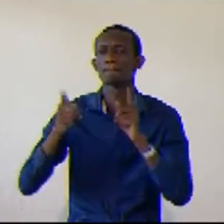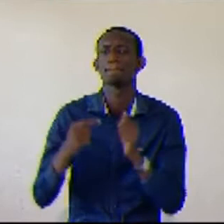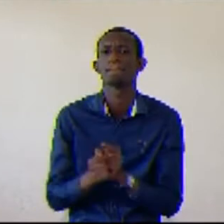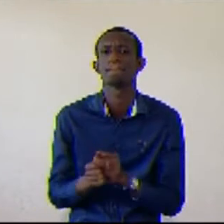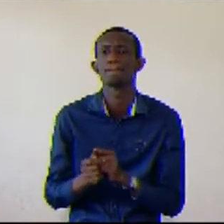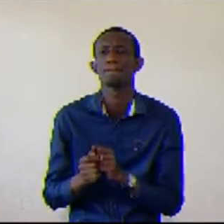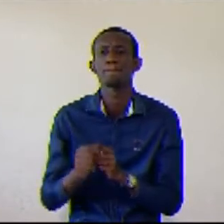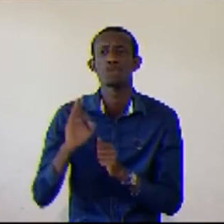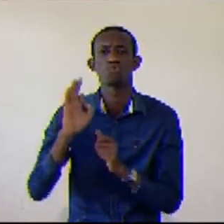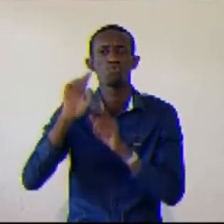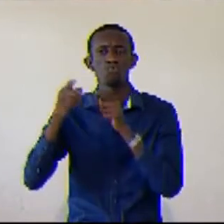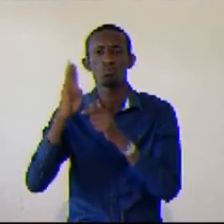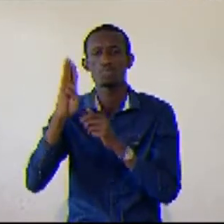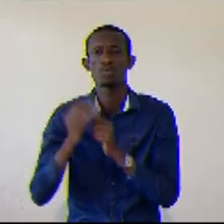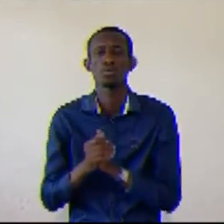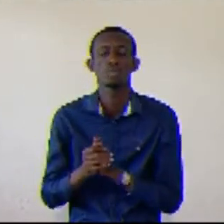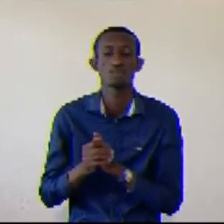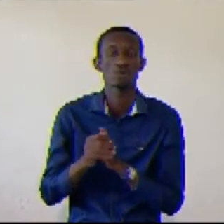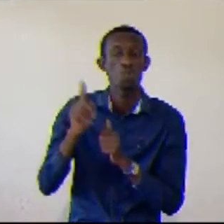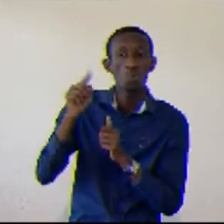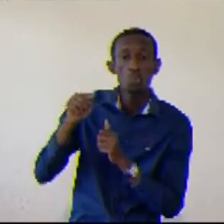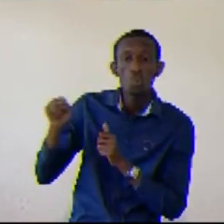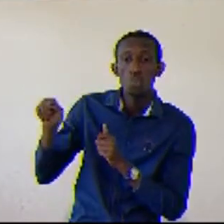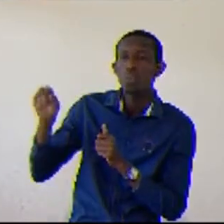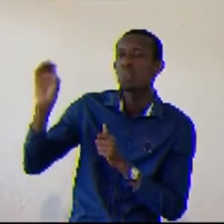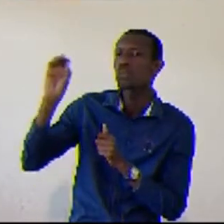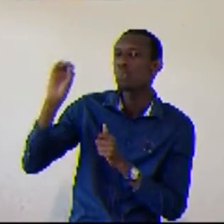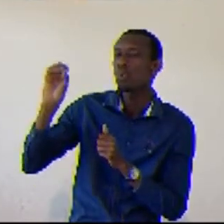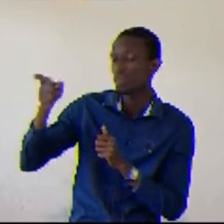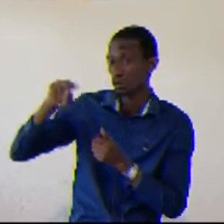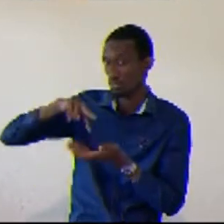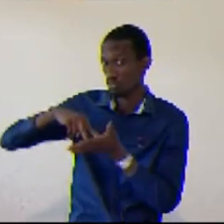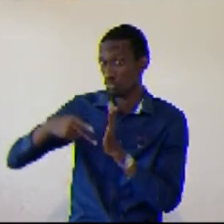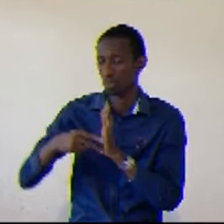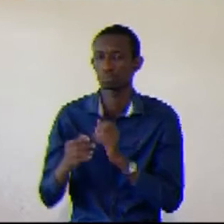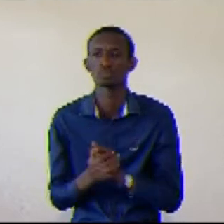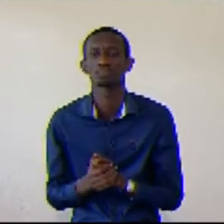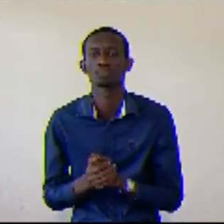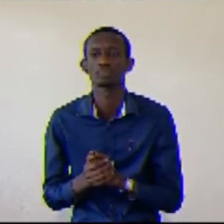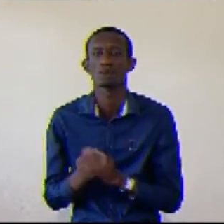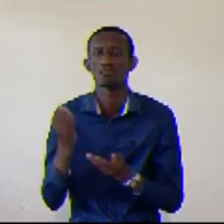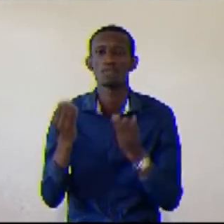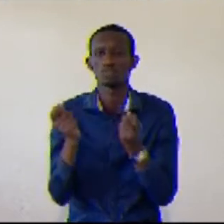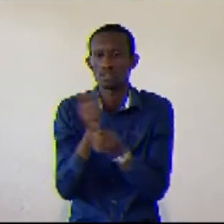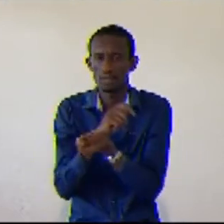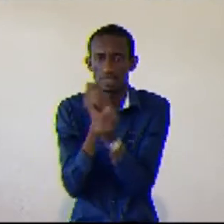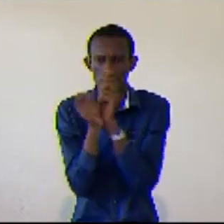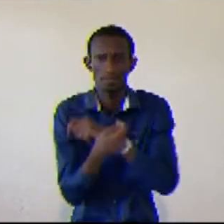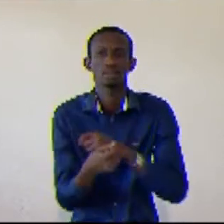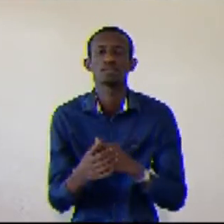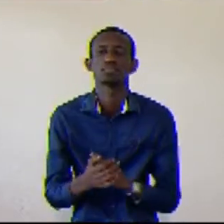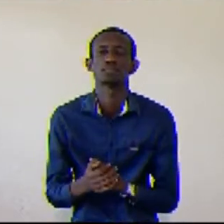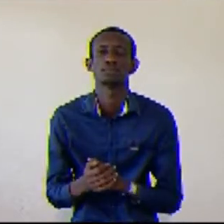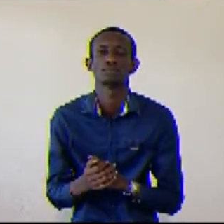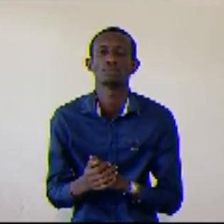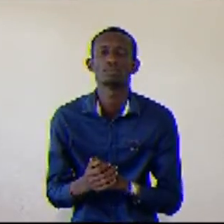is negative, means that the function changed the sign, right? And of course,